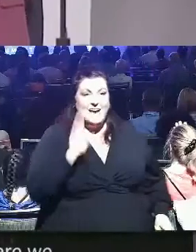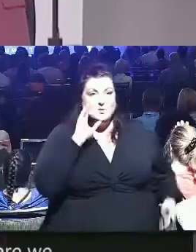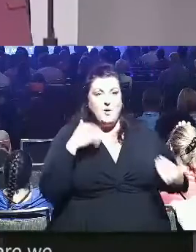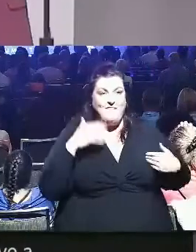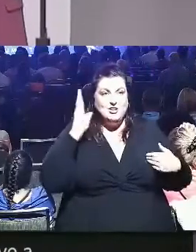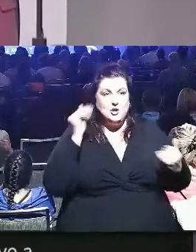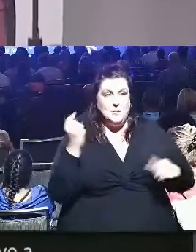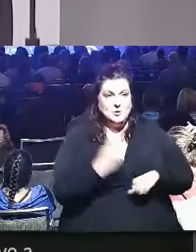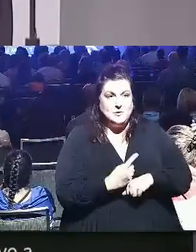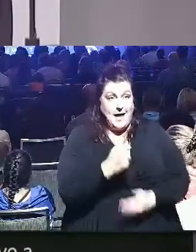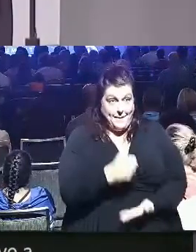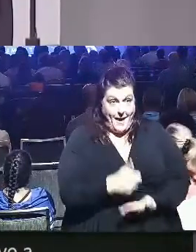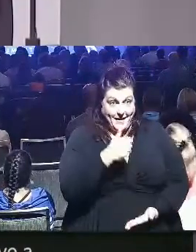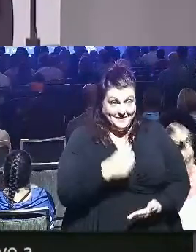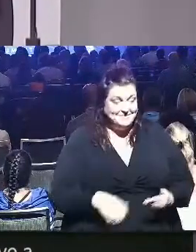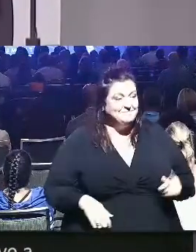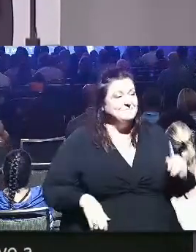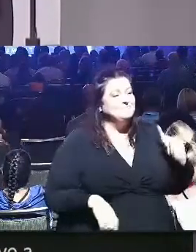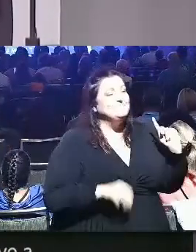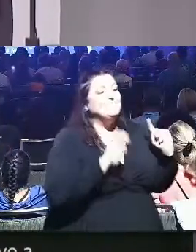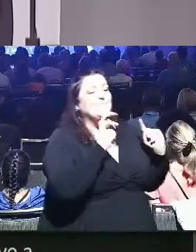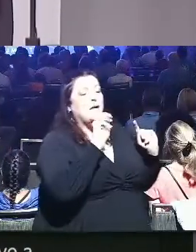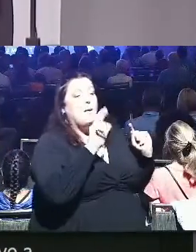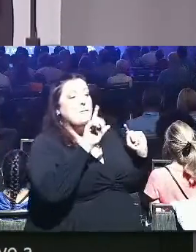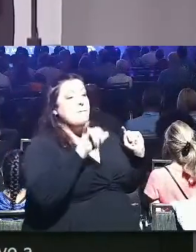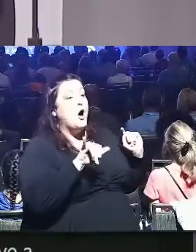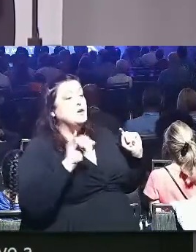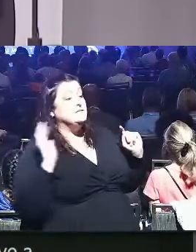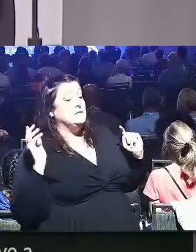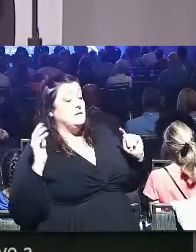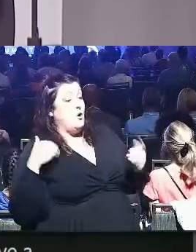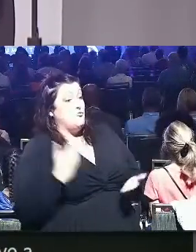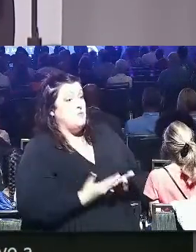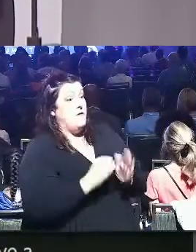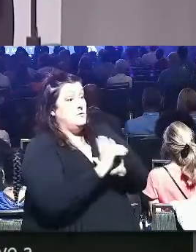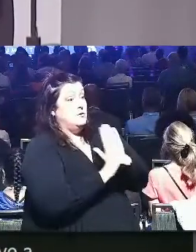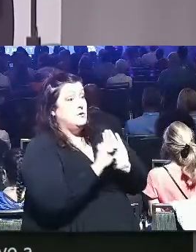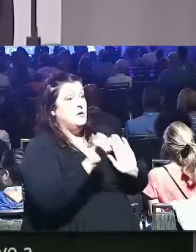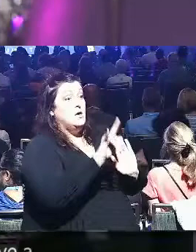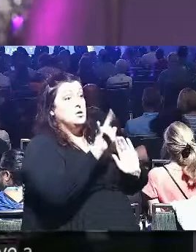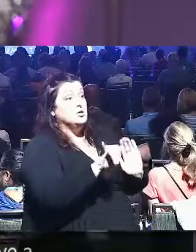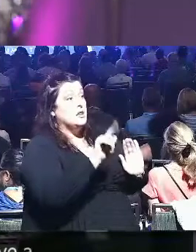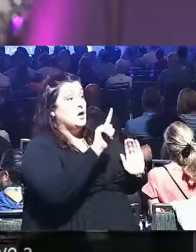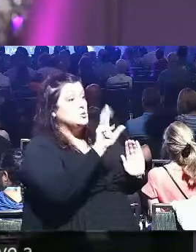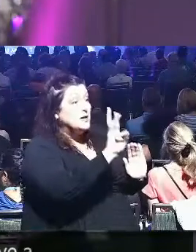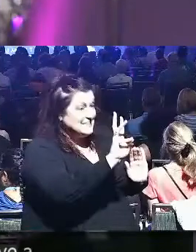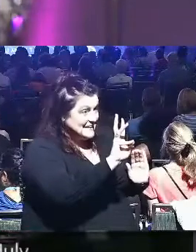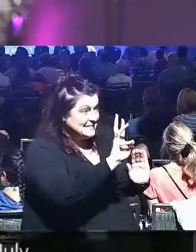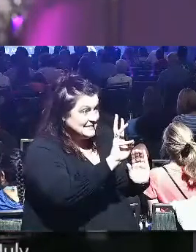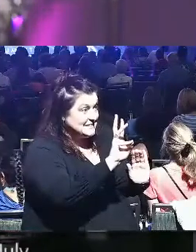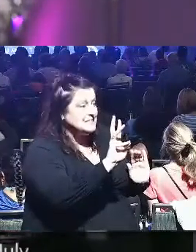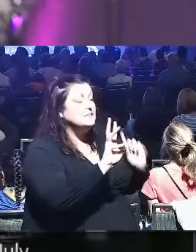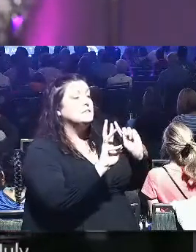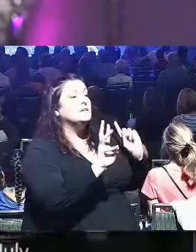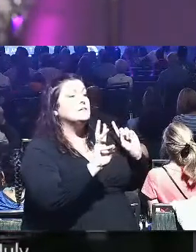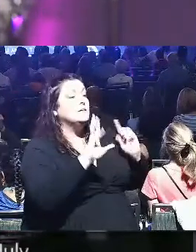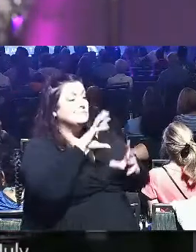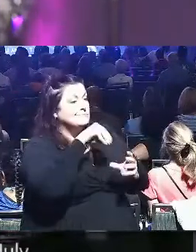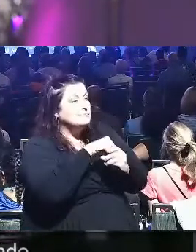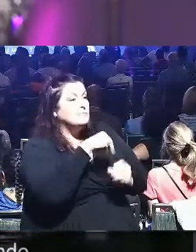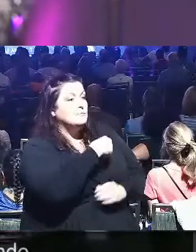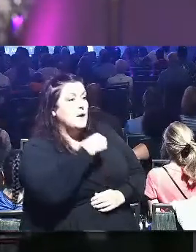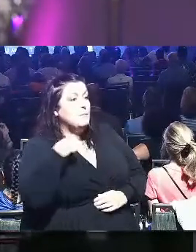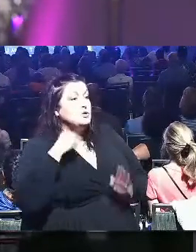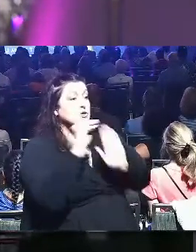Amen. You know, Marci and I first arrived into Orlando on July 26th, and that's when we placed membership in the